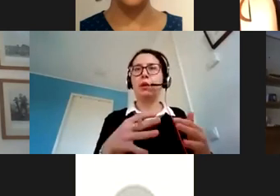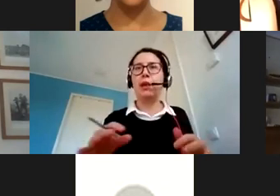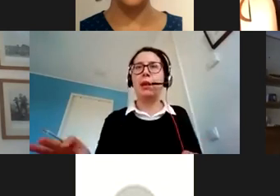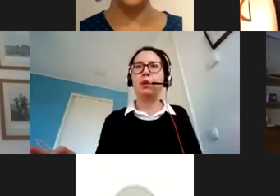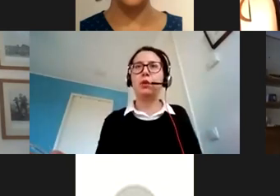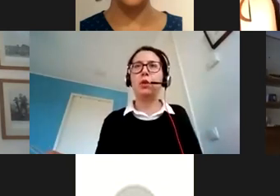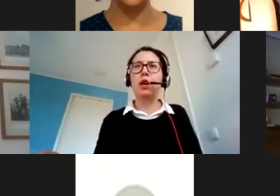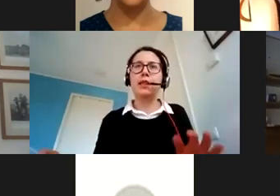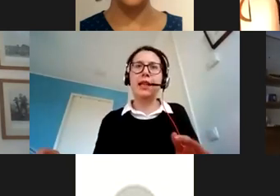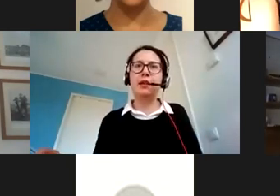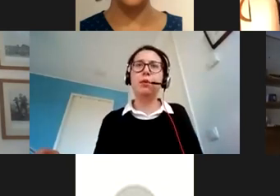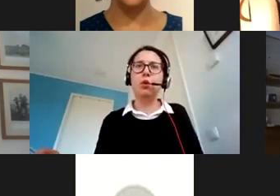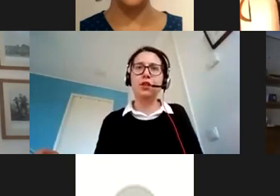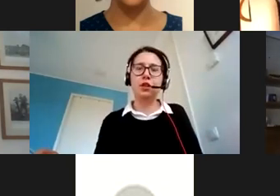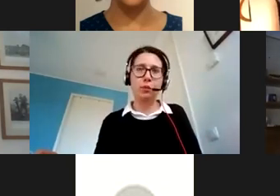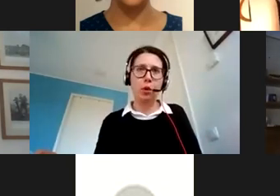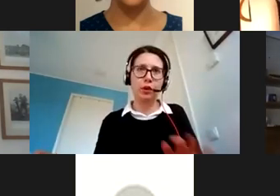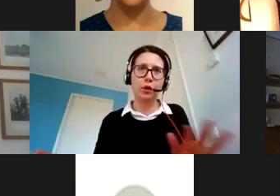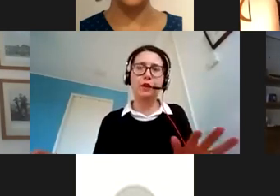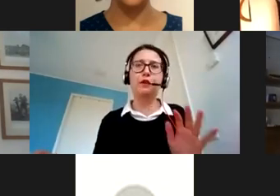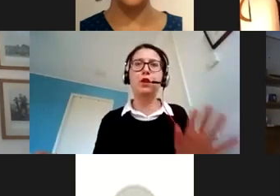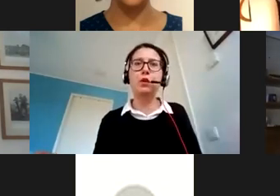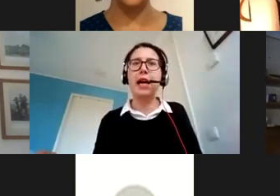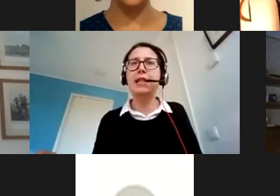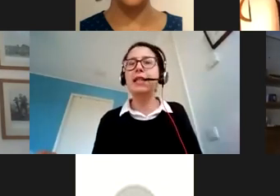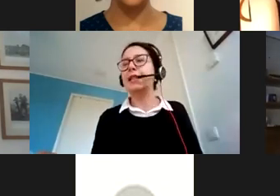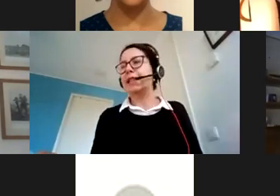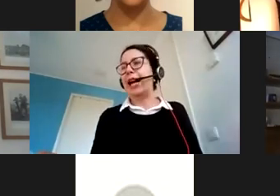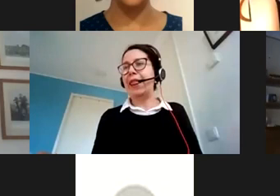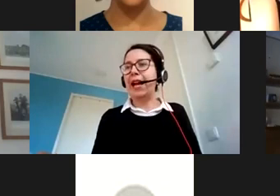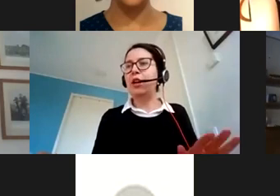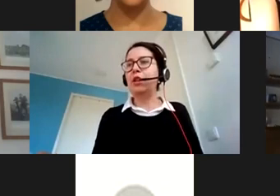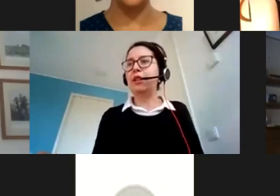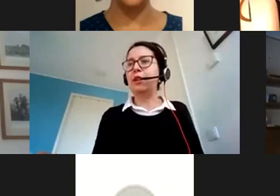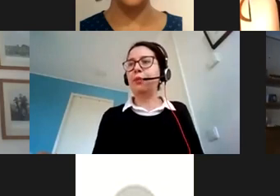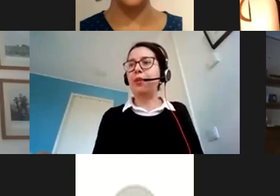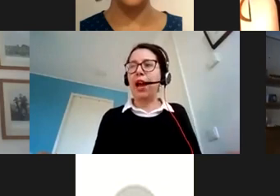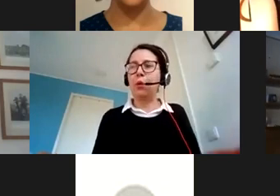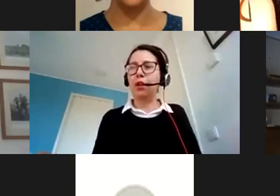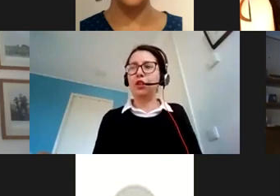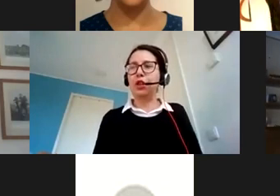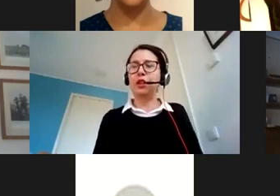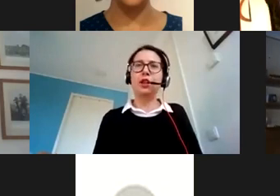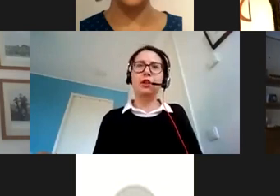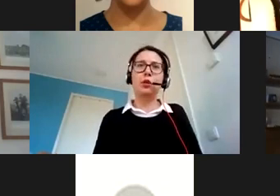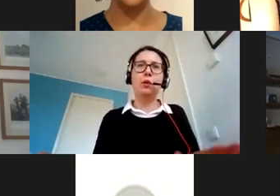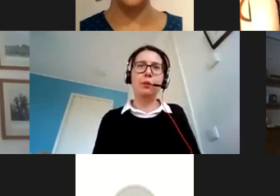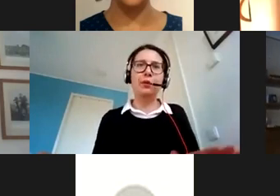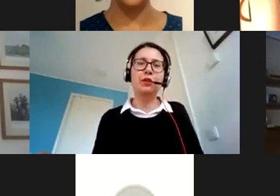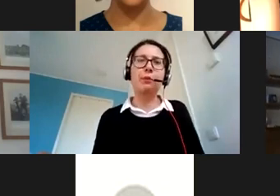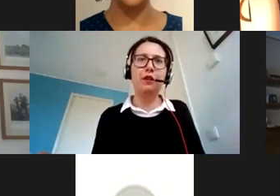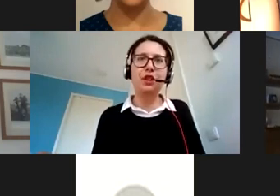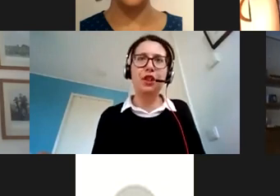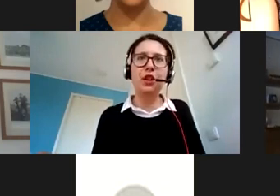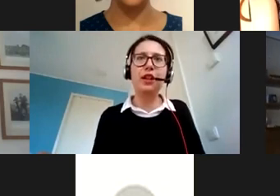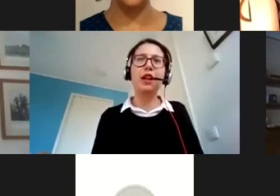we will be able to take more questions on board. So feel free to do that. And now I will turn to